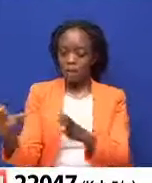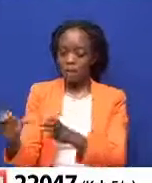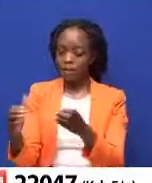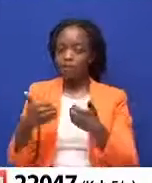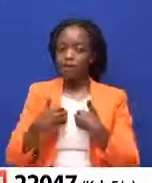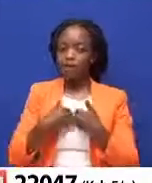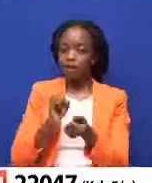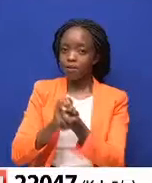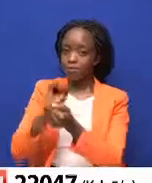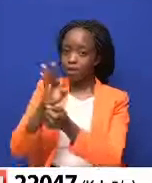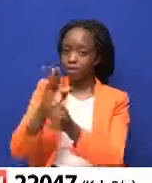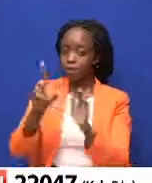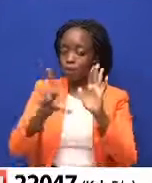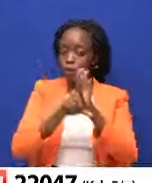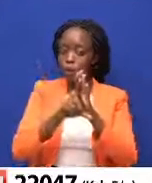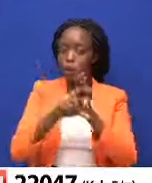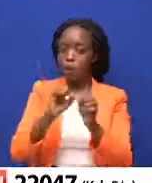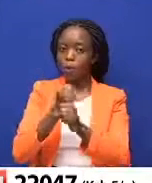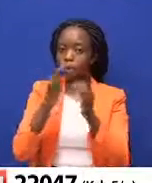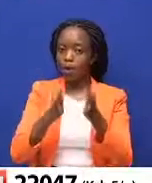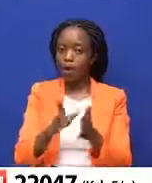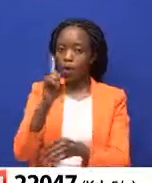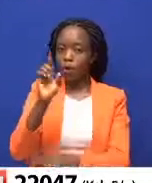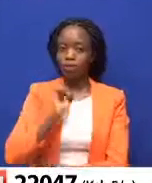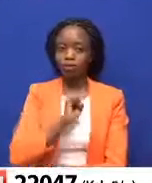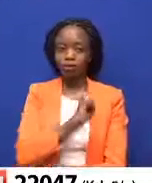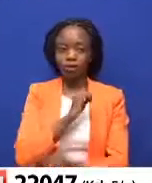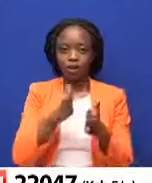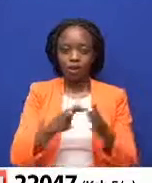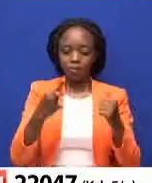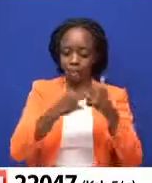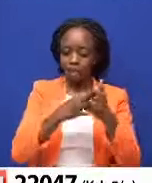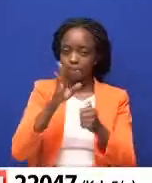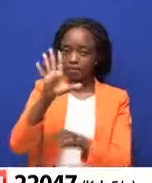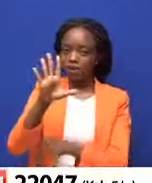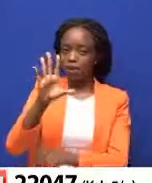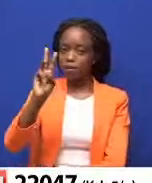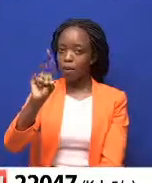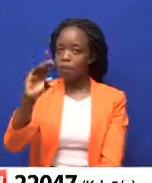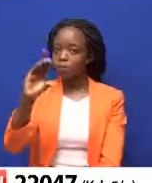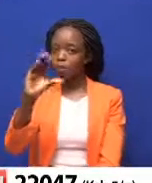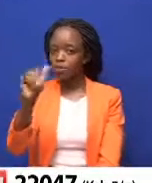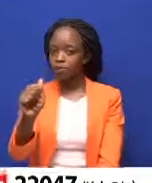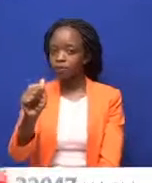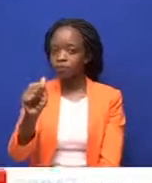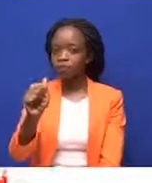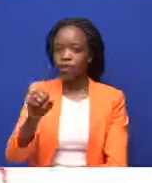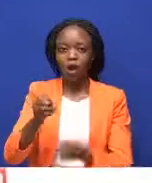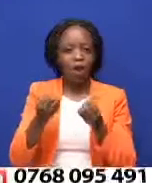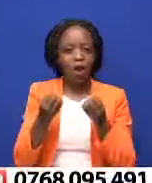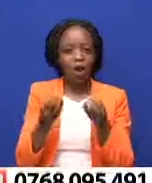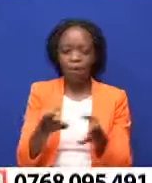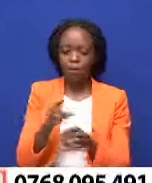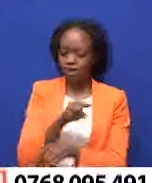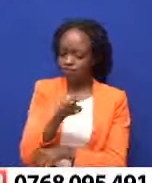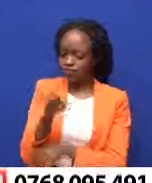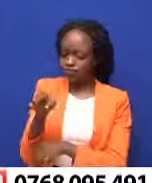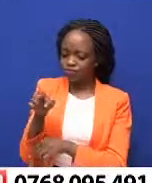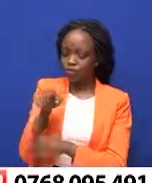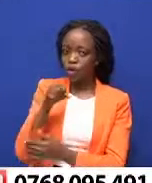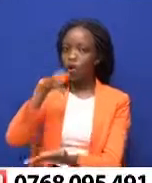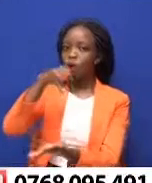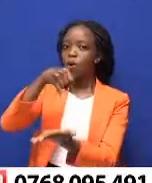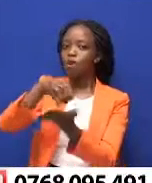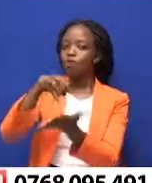13 lawmakers, 2 governors, 1 senator, 85 MCAs. How many of these attended the